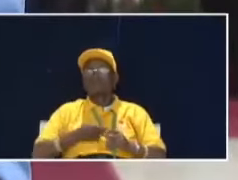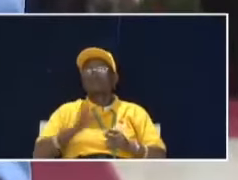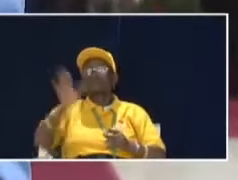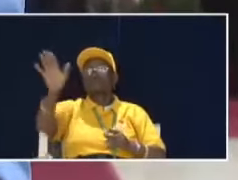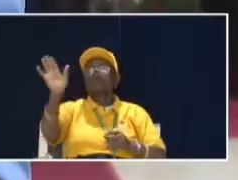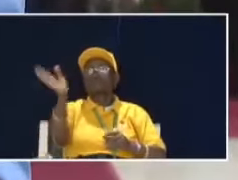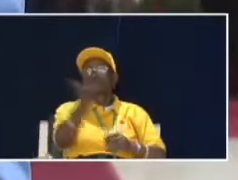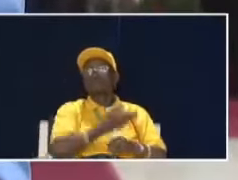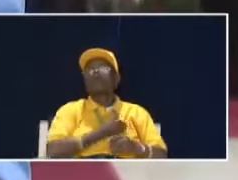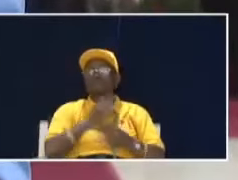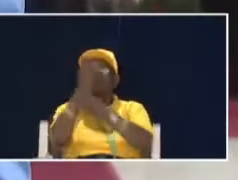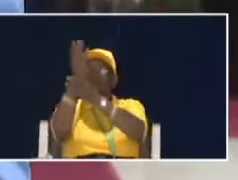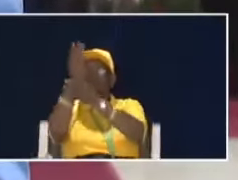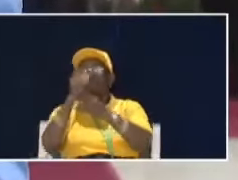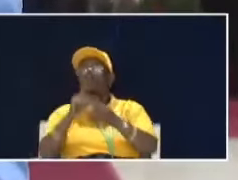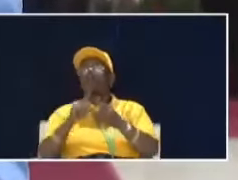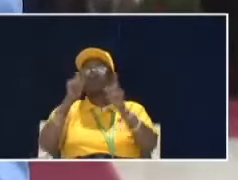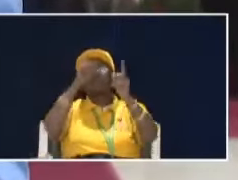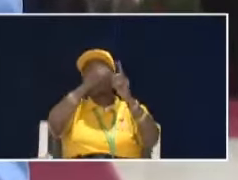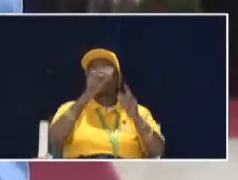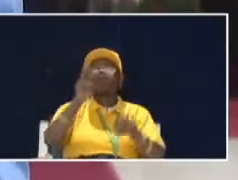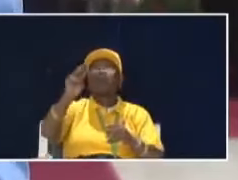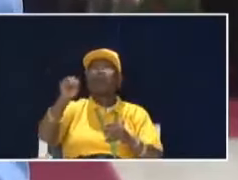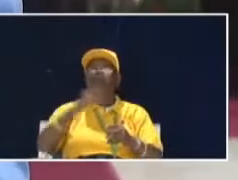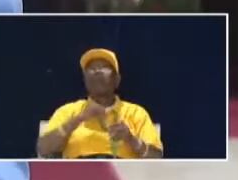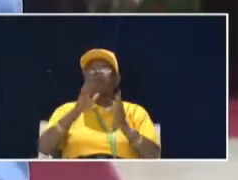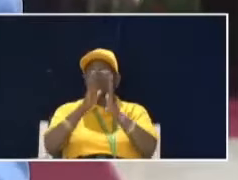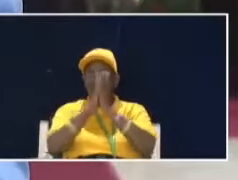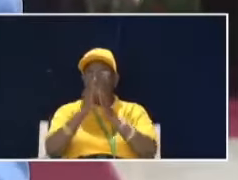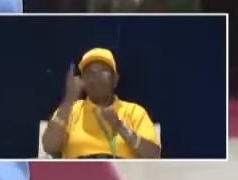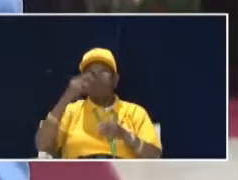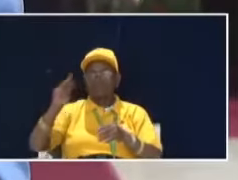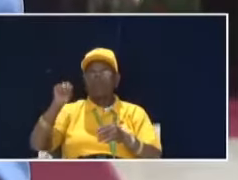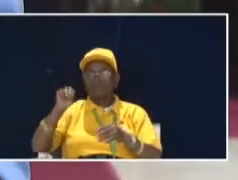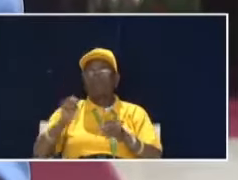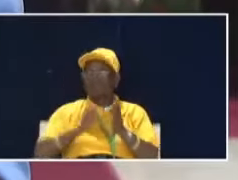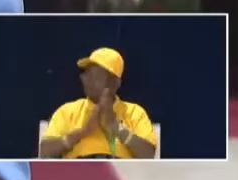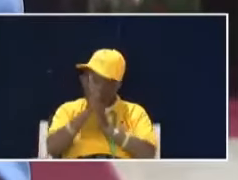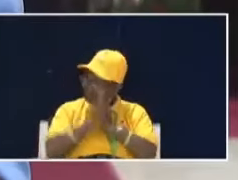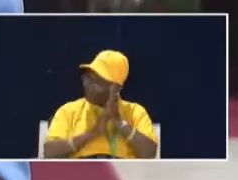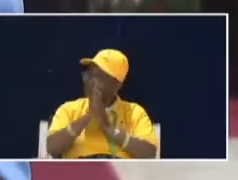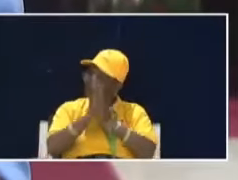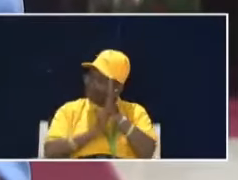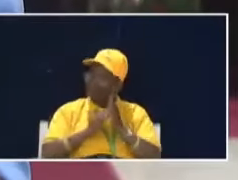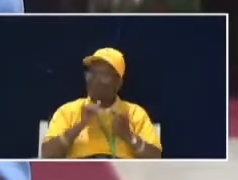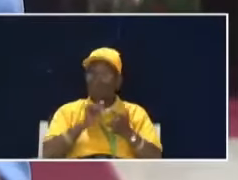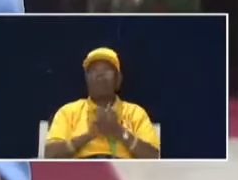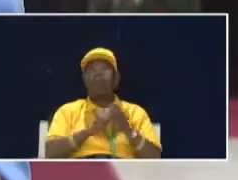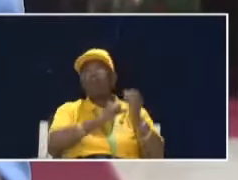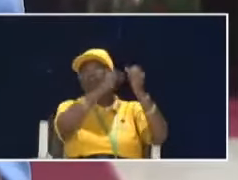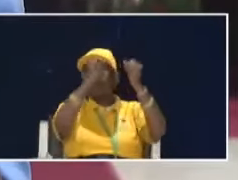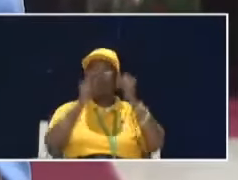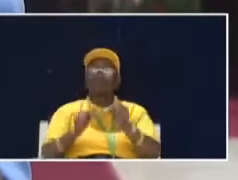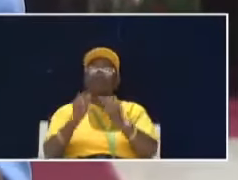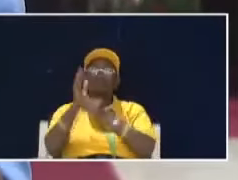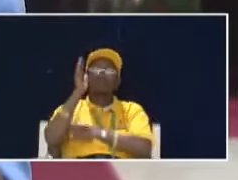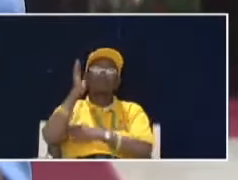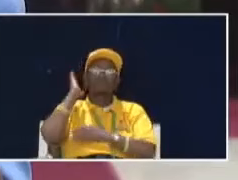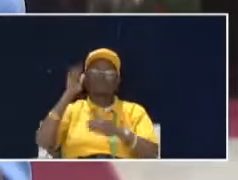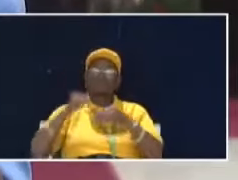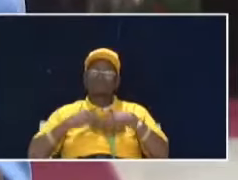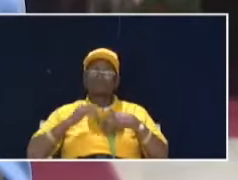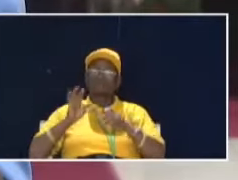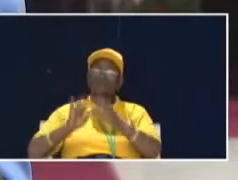beloved ones and pray for them. Intercede that the Almighty God will have mercy on